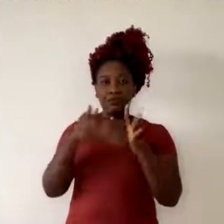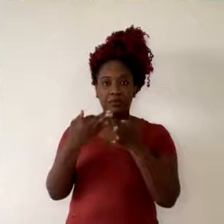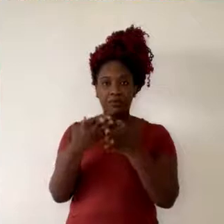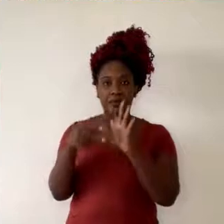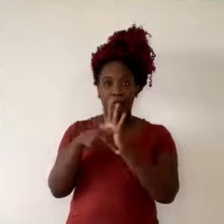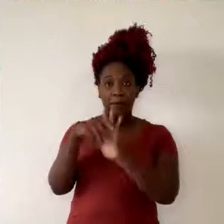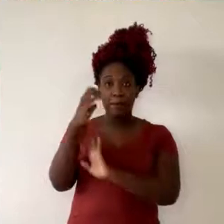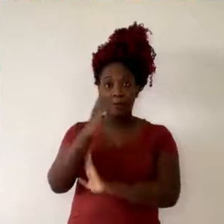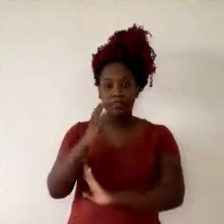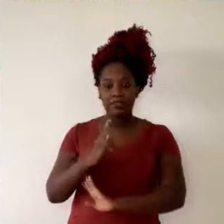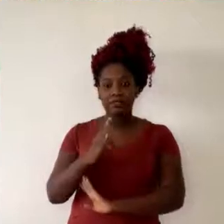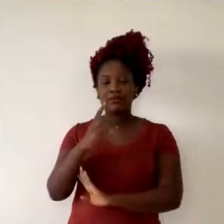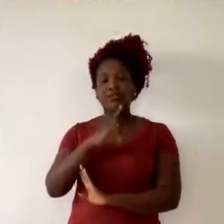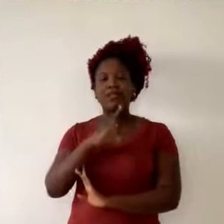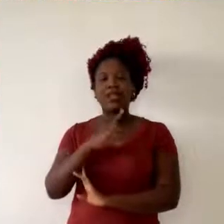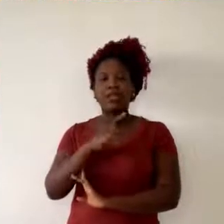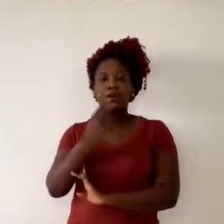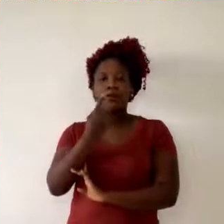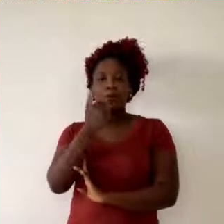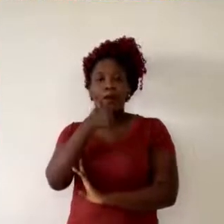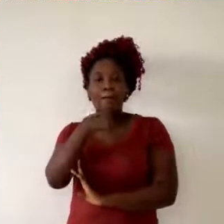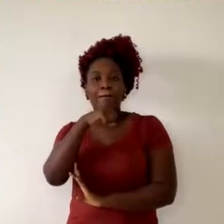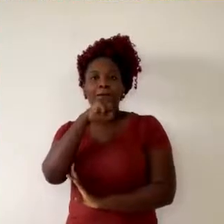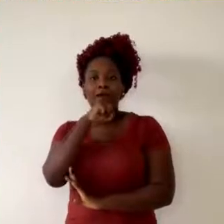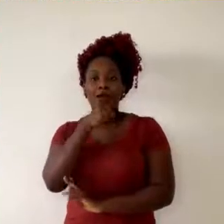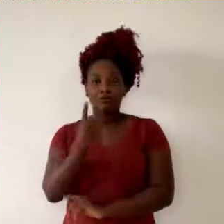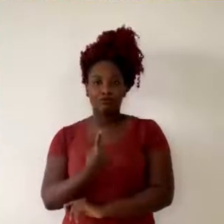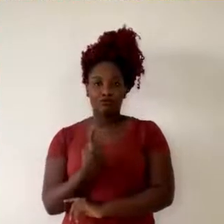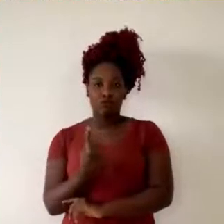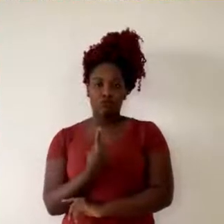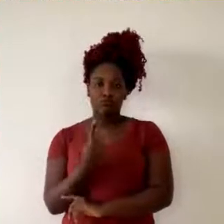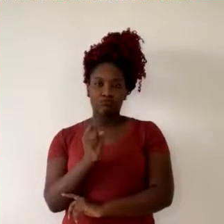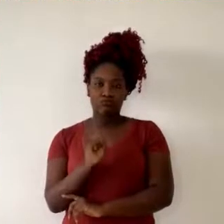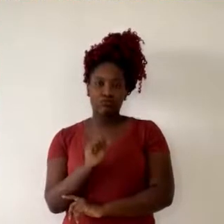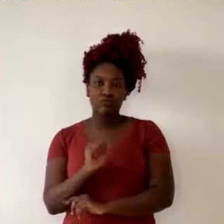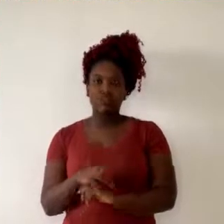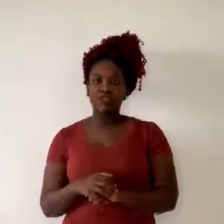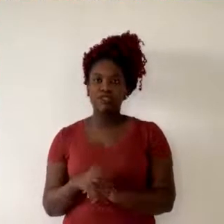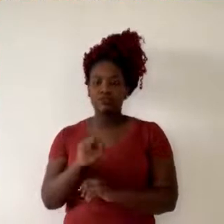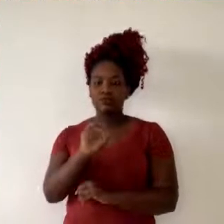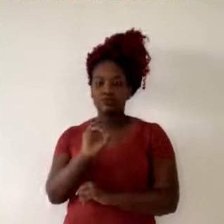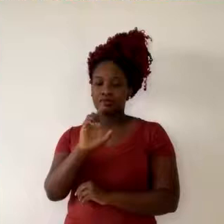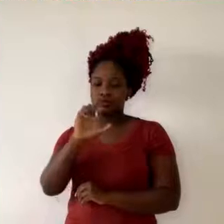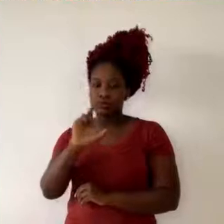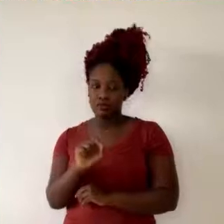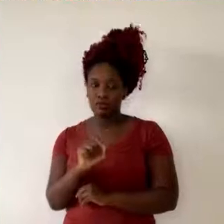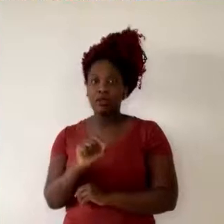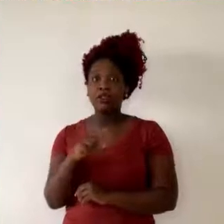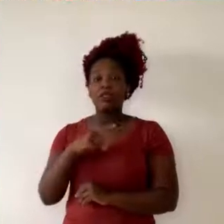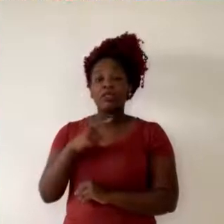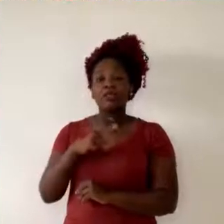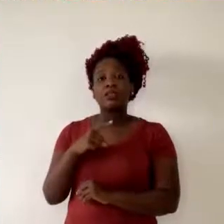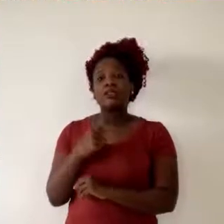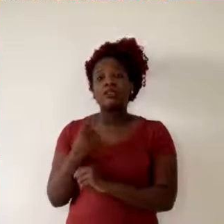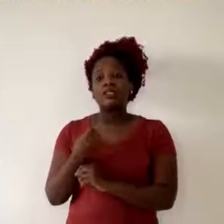representation in the National Congress, and that we have a large, we have 30